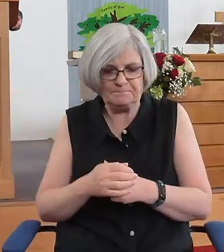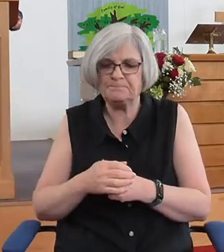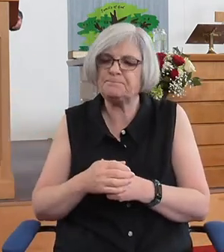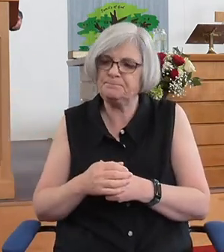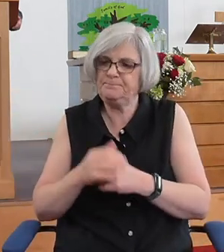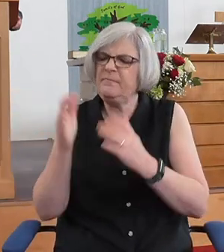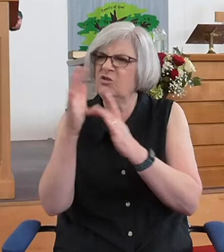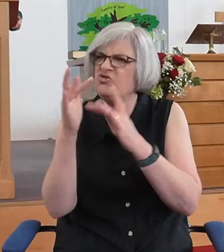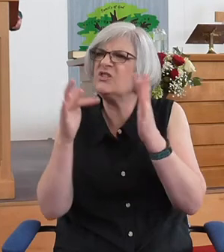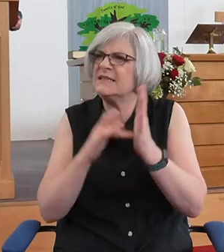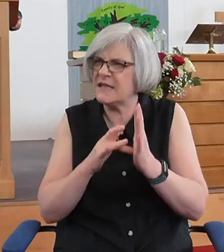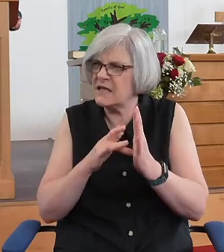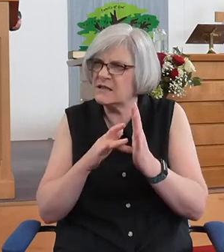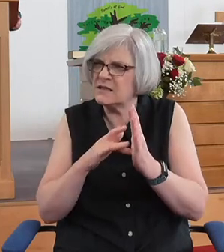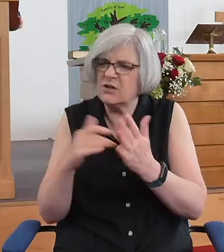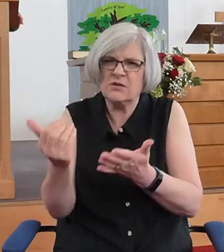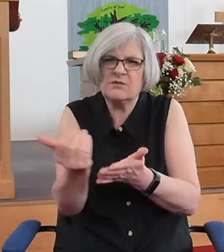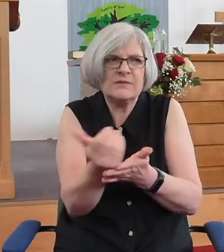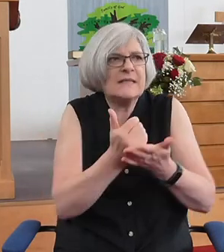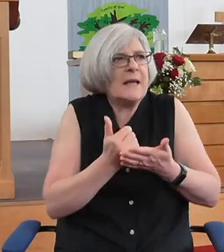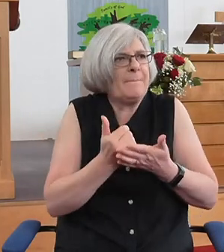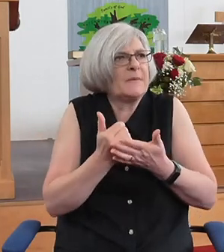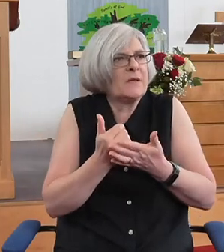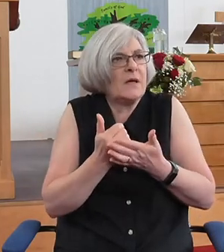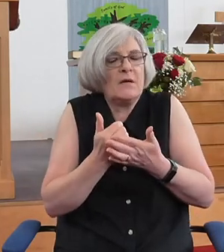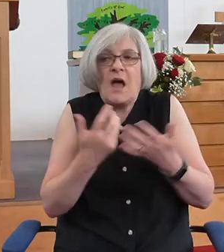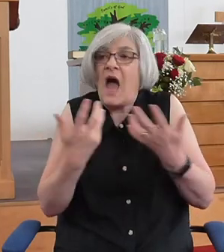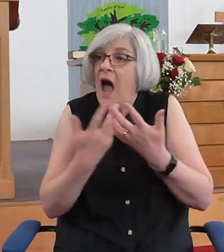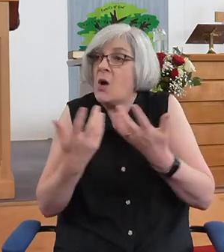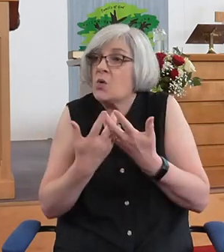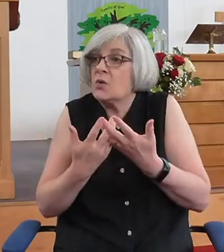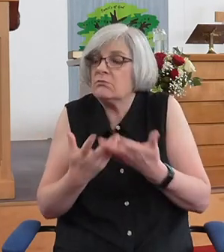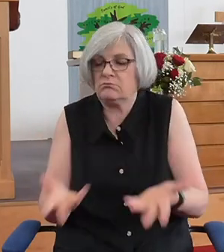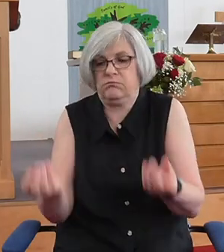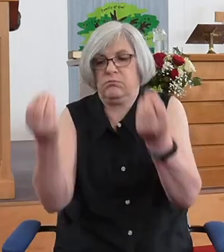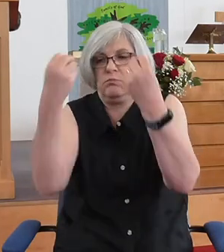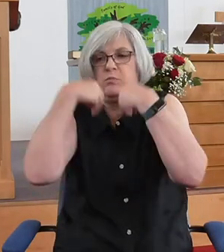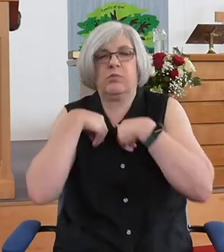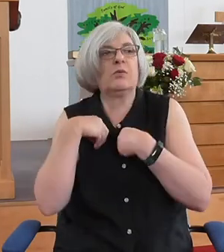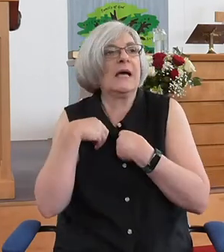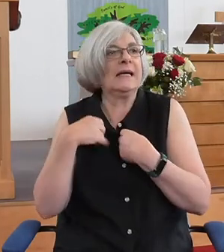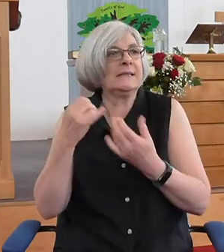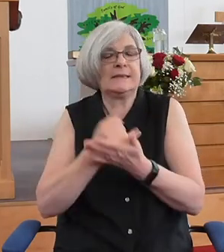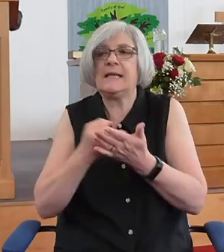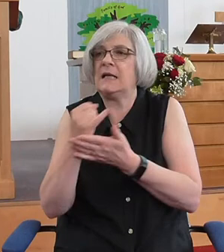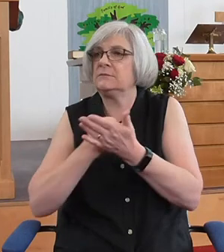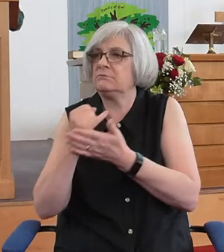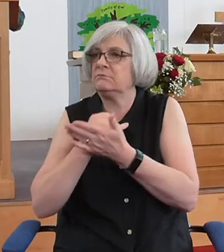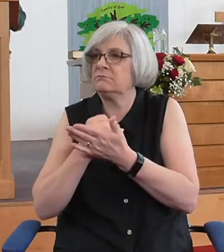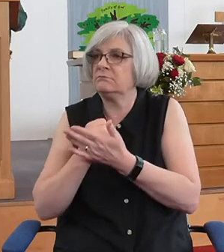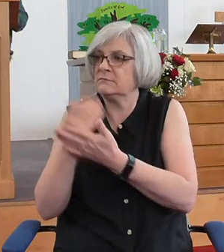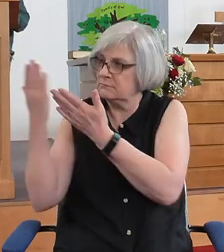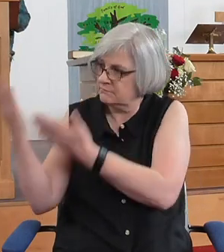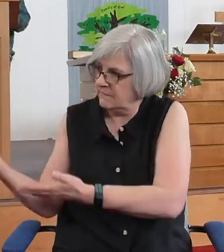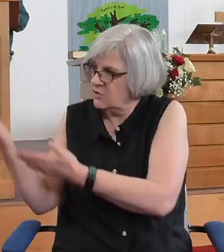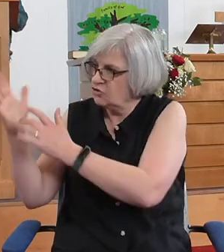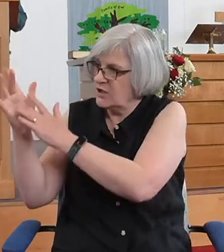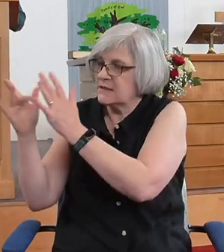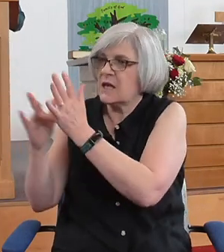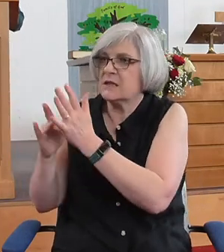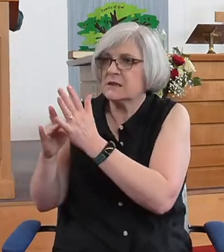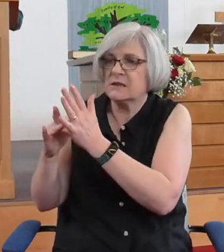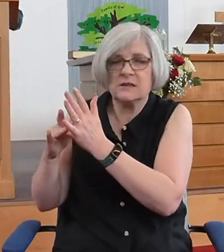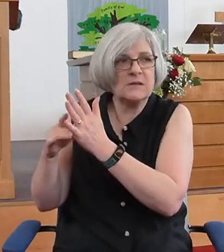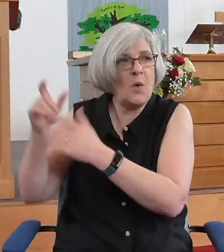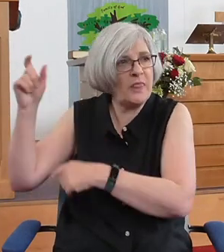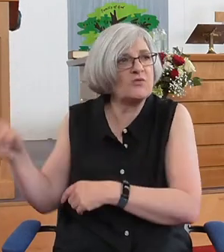Jesus redeemed us on the cross when he took our sins upon himself and paid the price with his body and his blood.